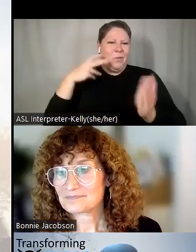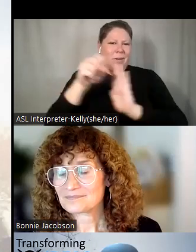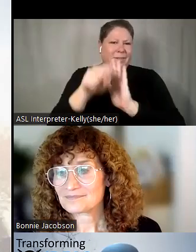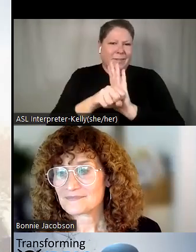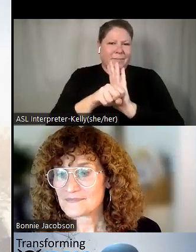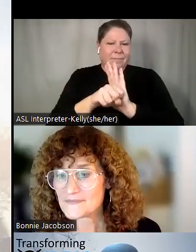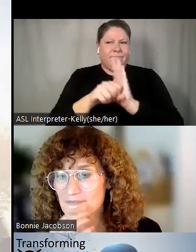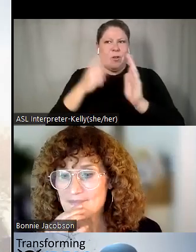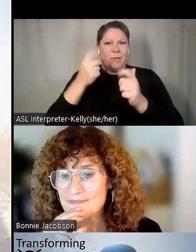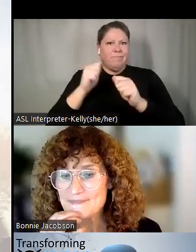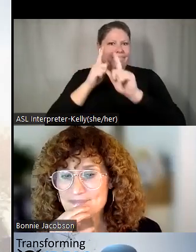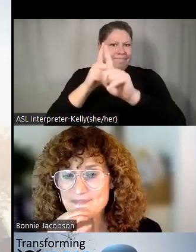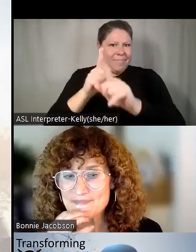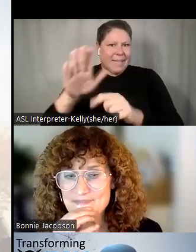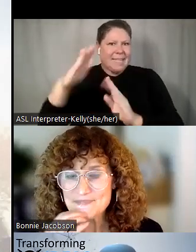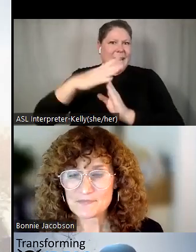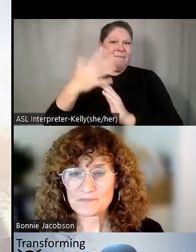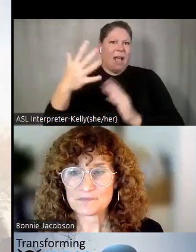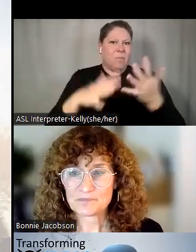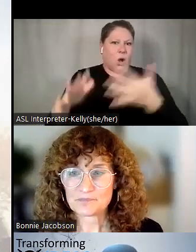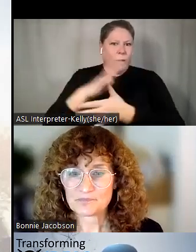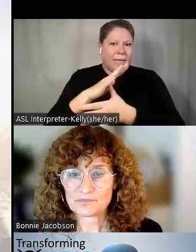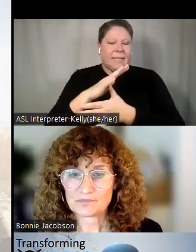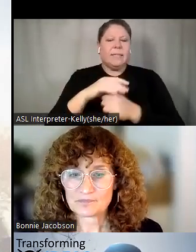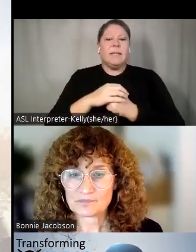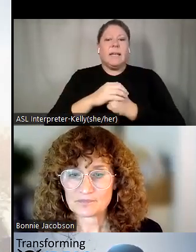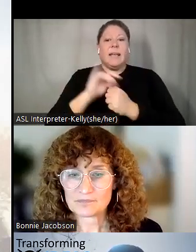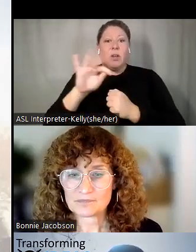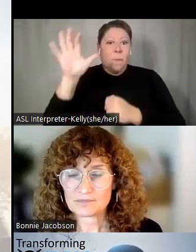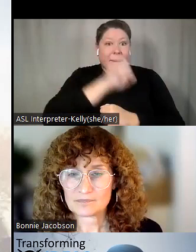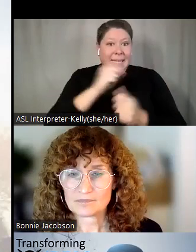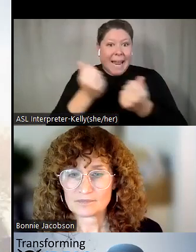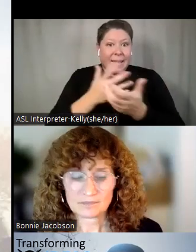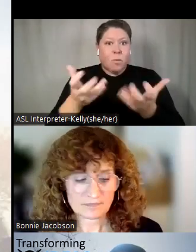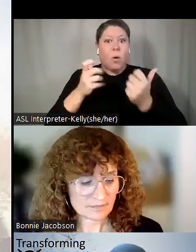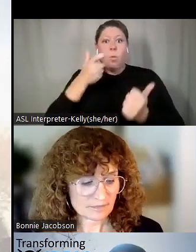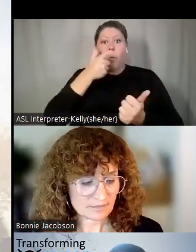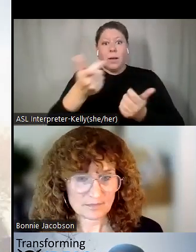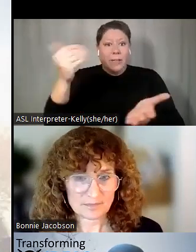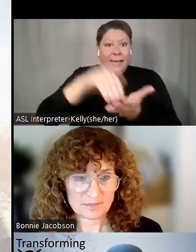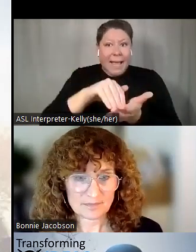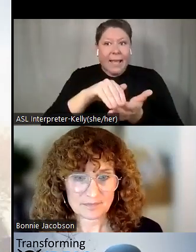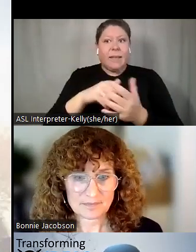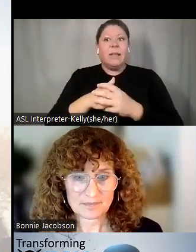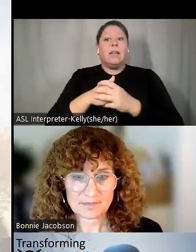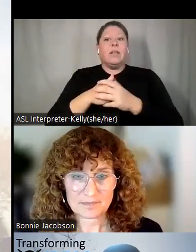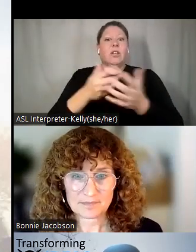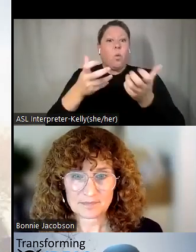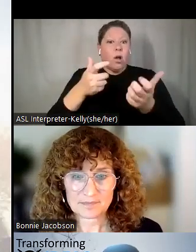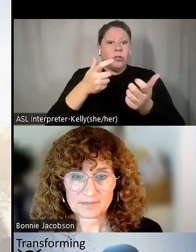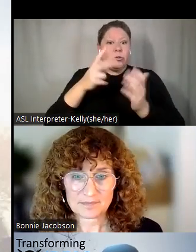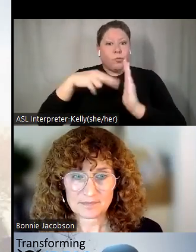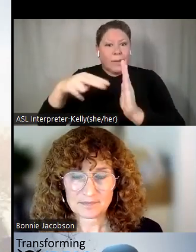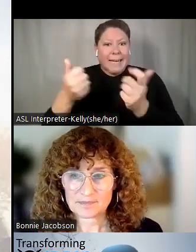top 5 priorities. Other than that, if you missed any sessions, you want to rewatch sessions, you want to go look at materials that have